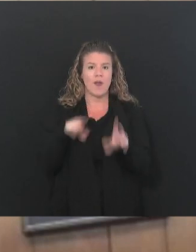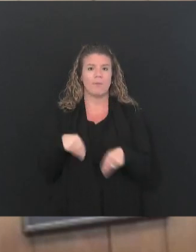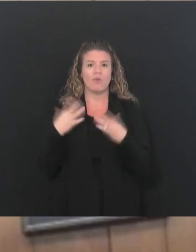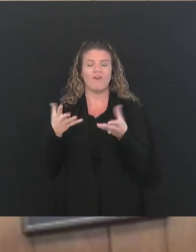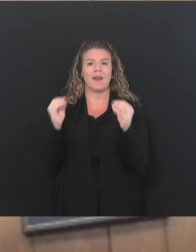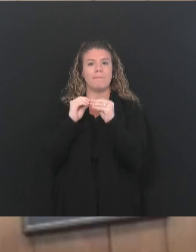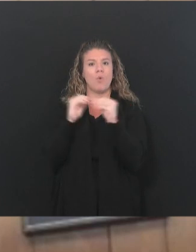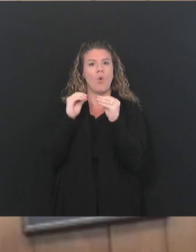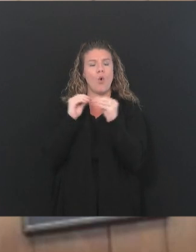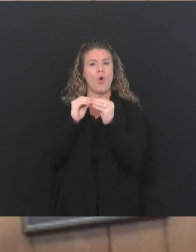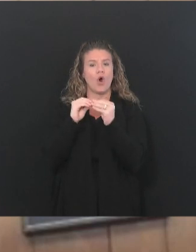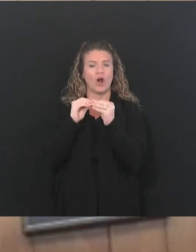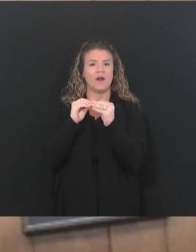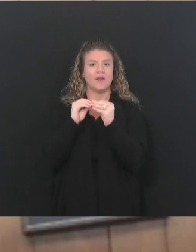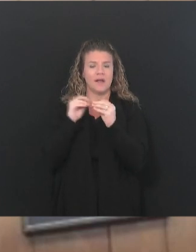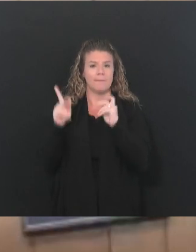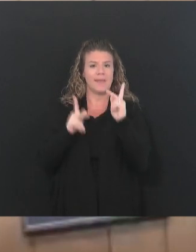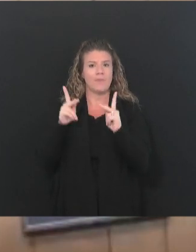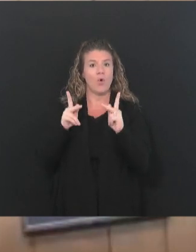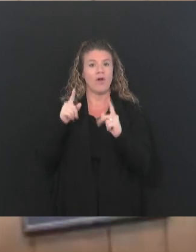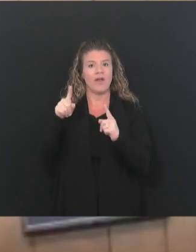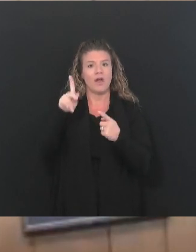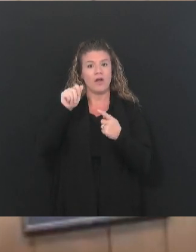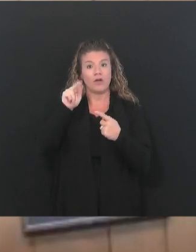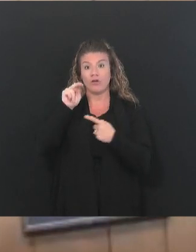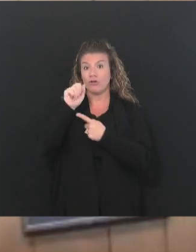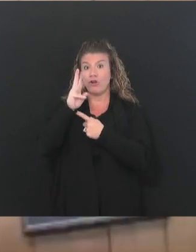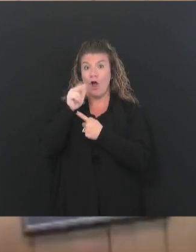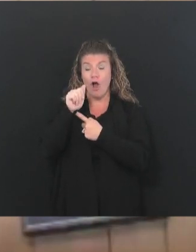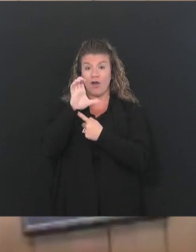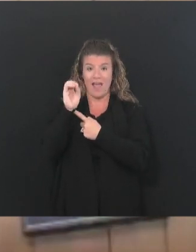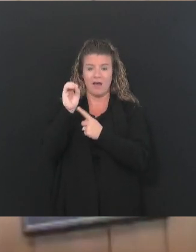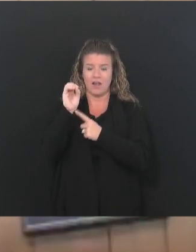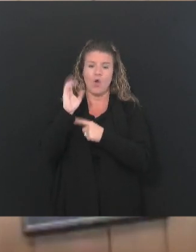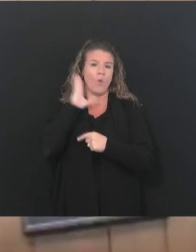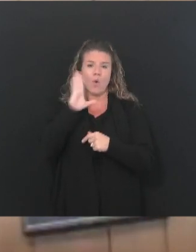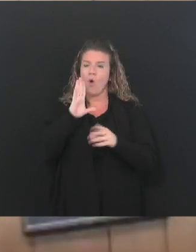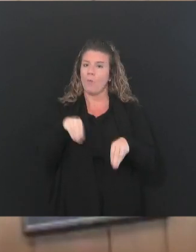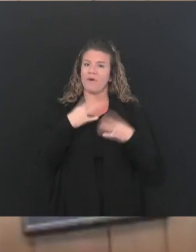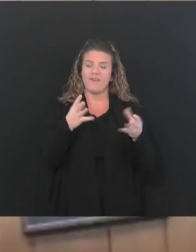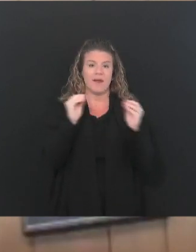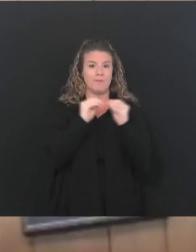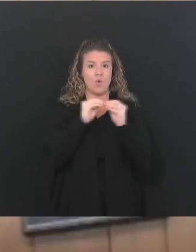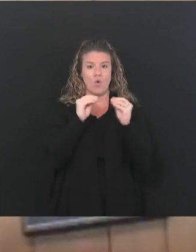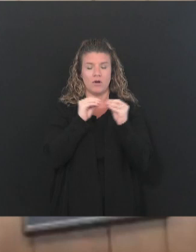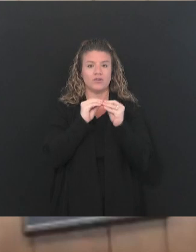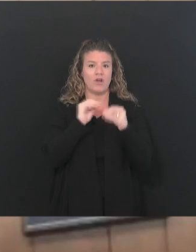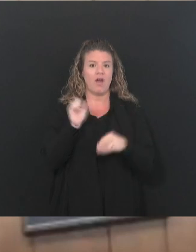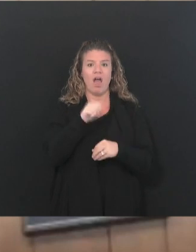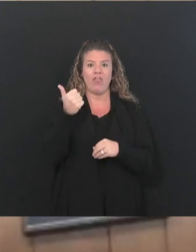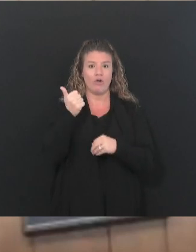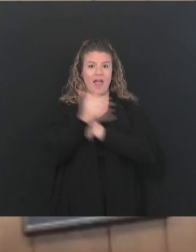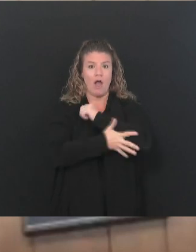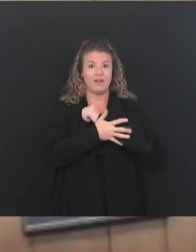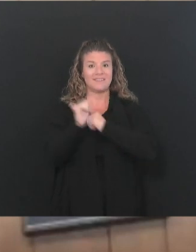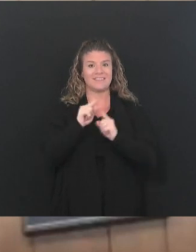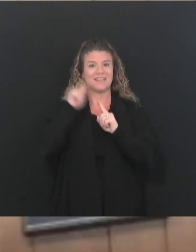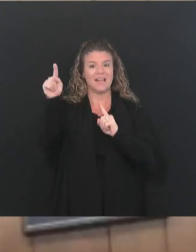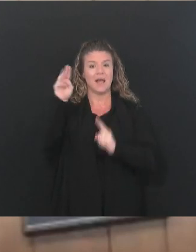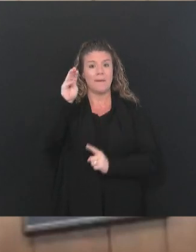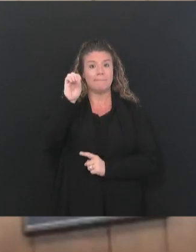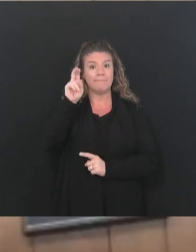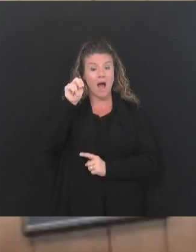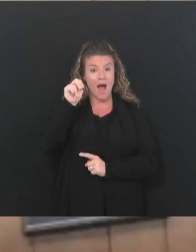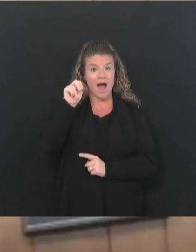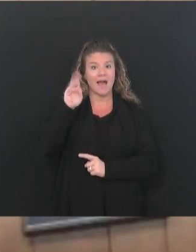surge capacity to Kanawha County and are prepared to provide additional surge capacity to Mon County as well as